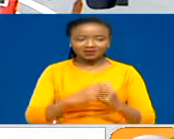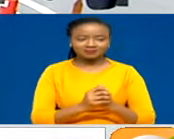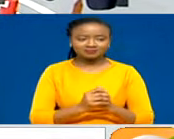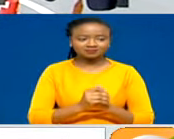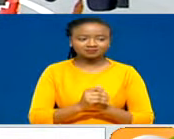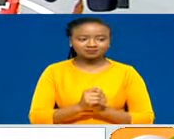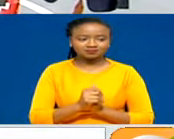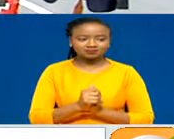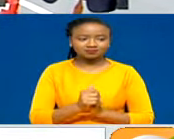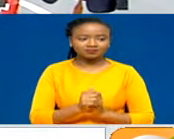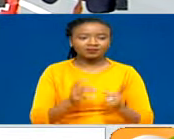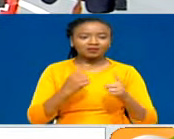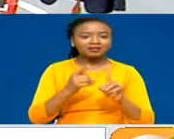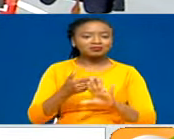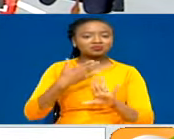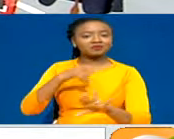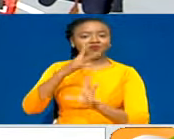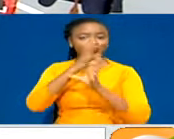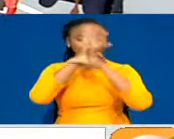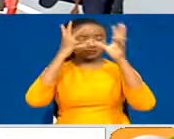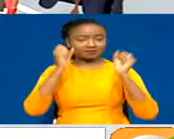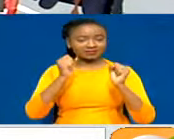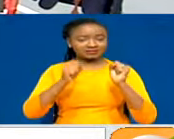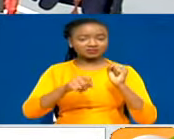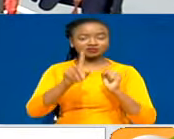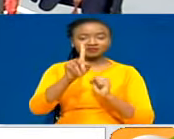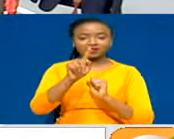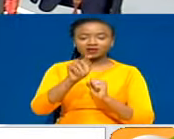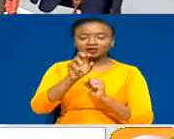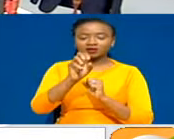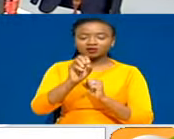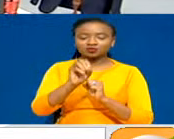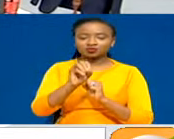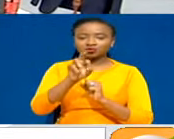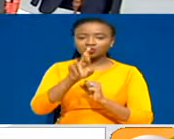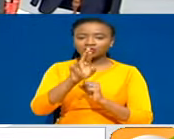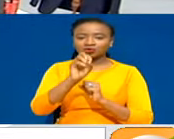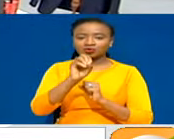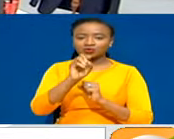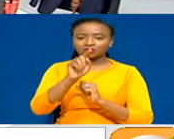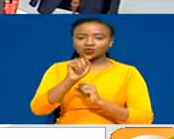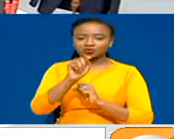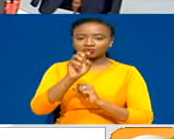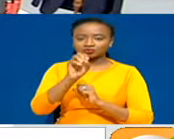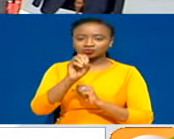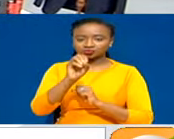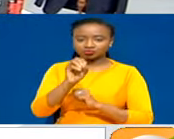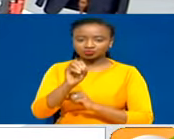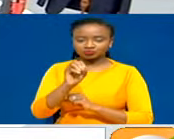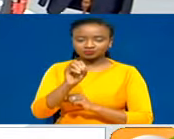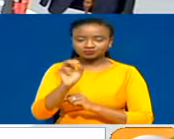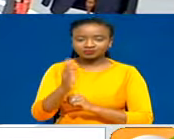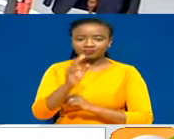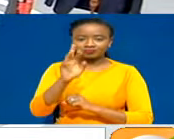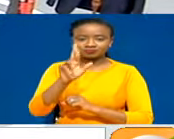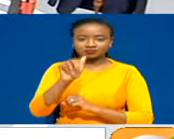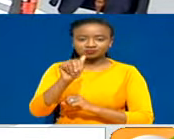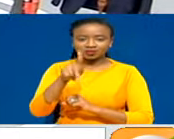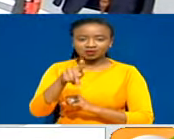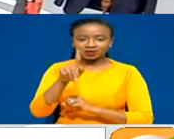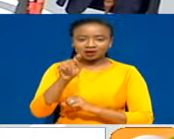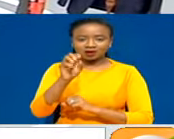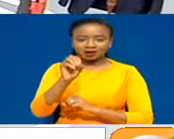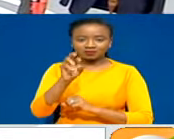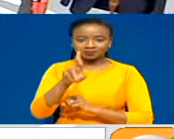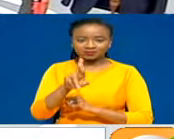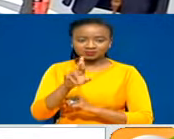of the Toronto Raptors. So now he's both vice chairman and president of the Toronto Raptors, the NBA